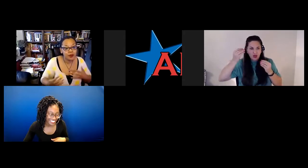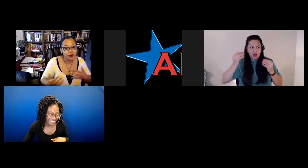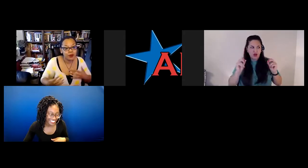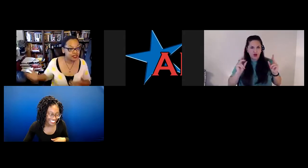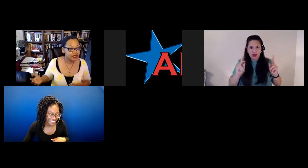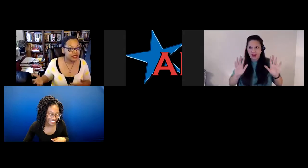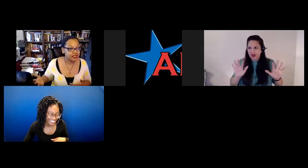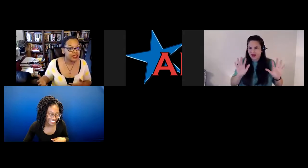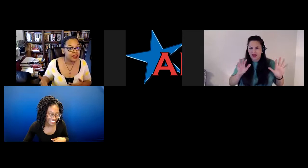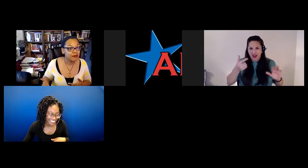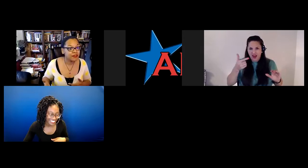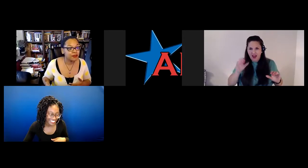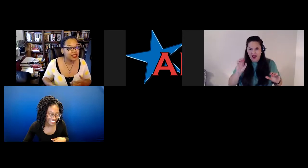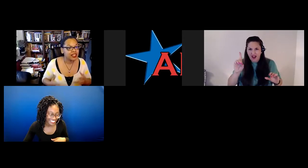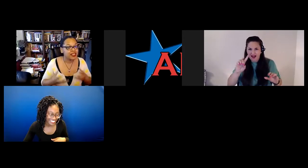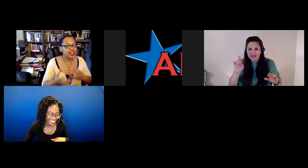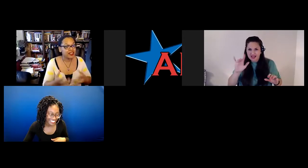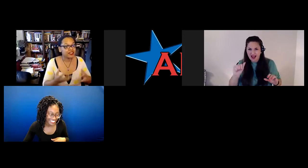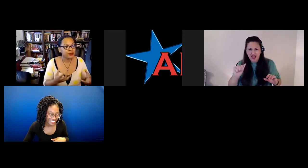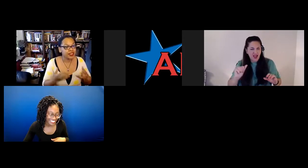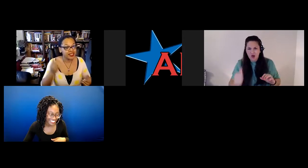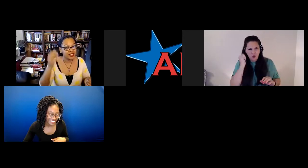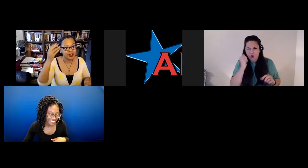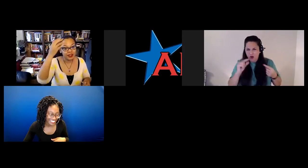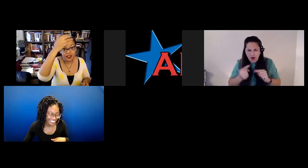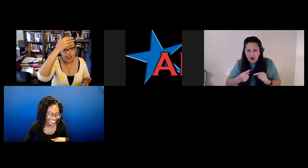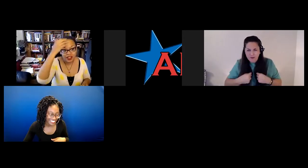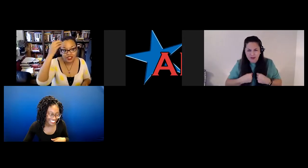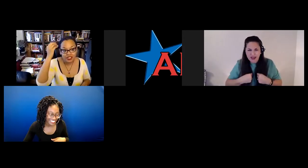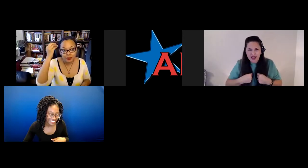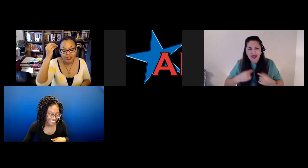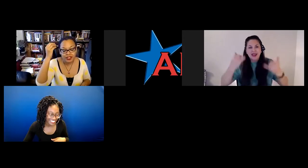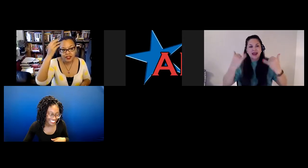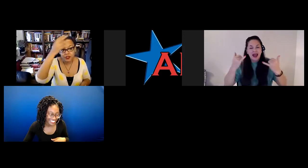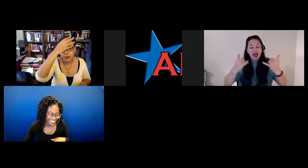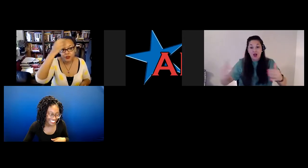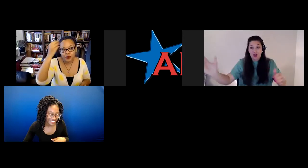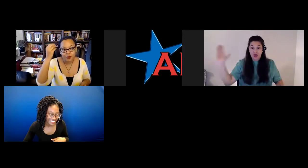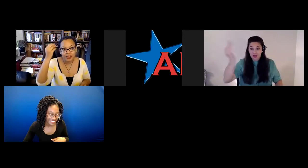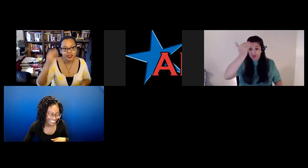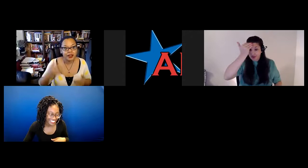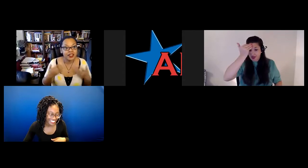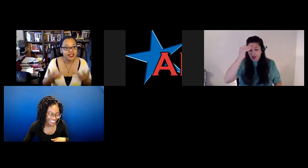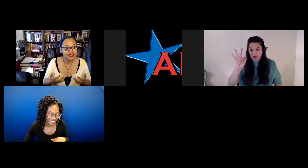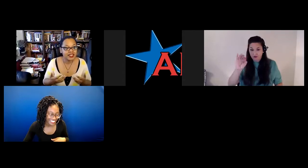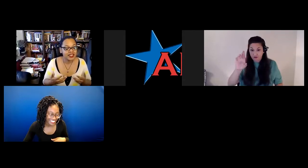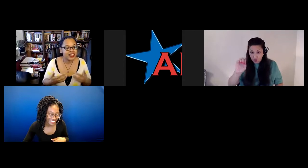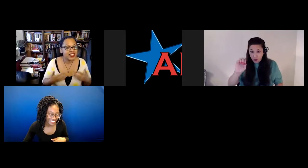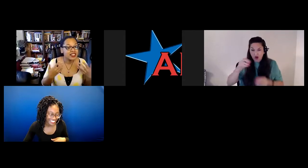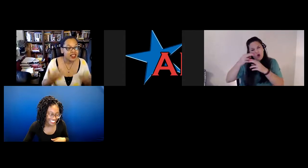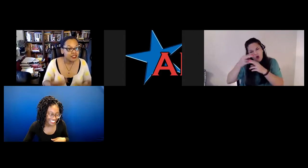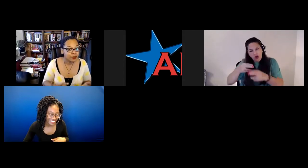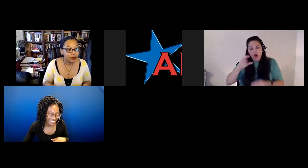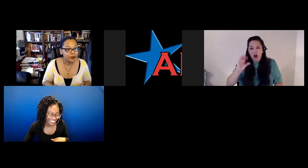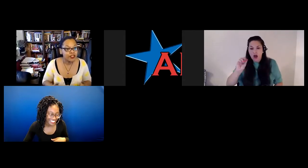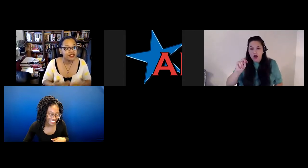well, the Godzilla isn't going to come for me, that's when your conscious brain or your forebrain kicks in.